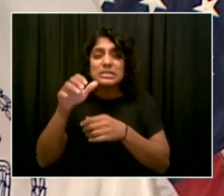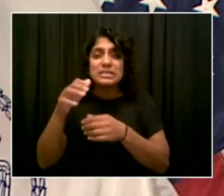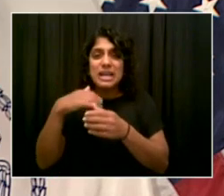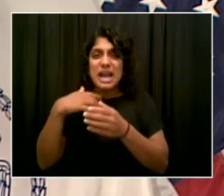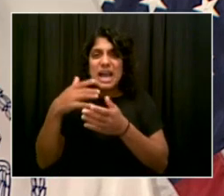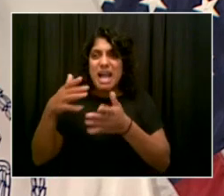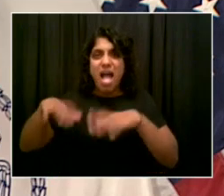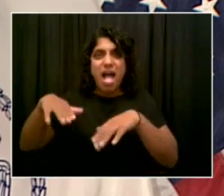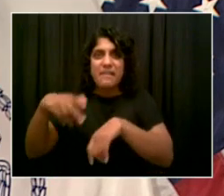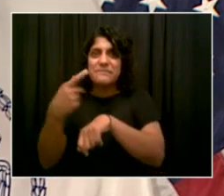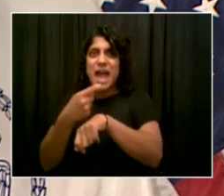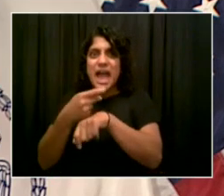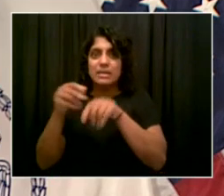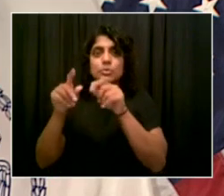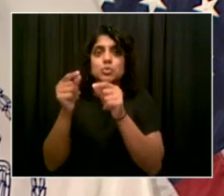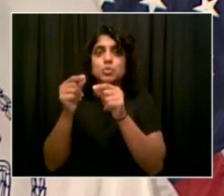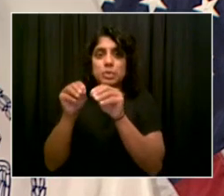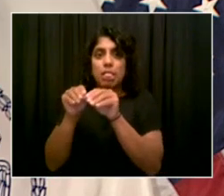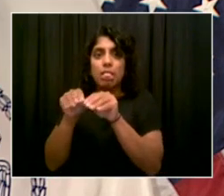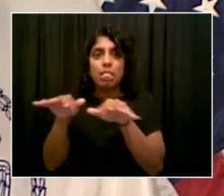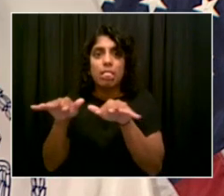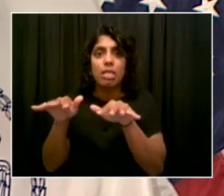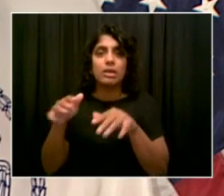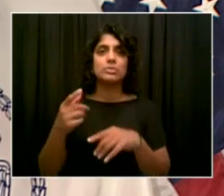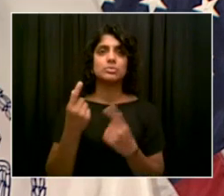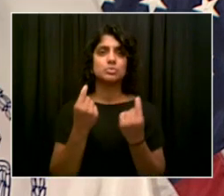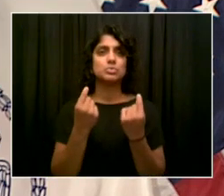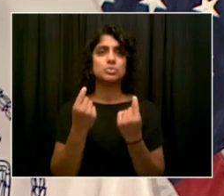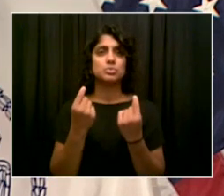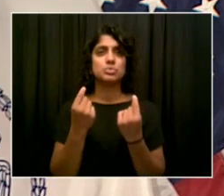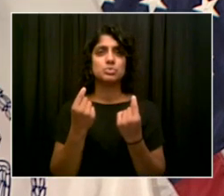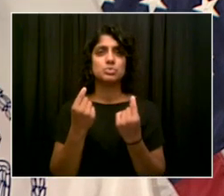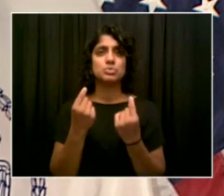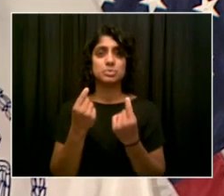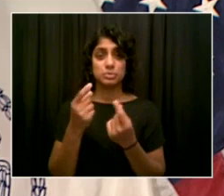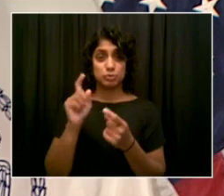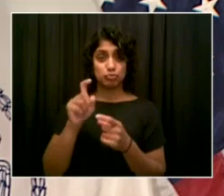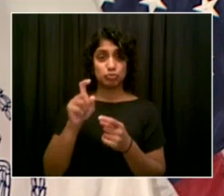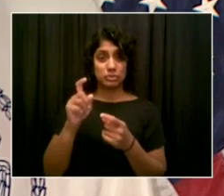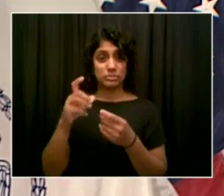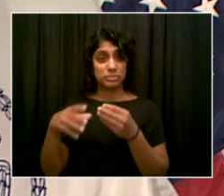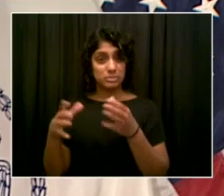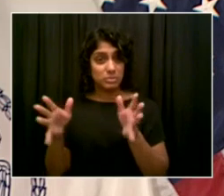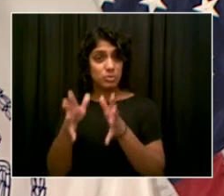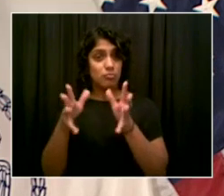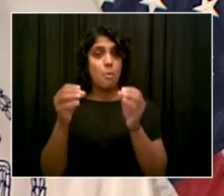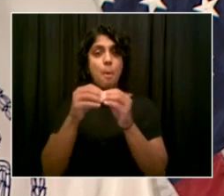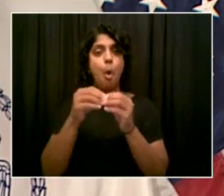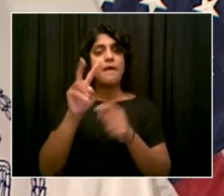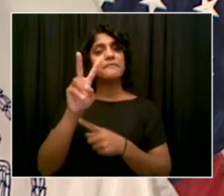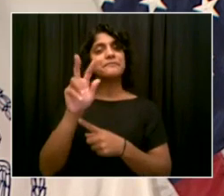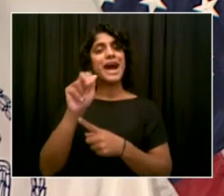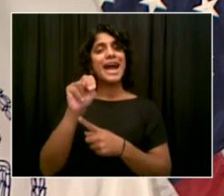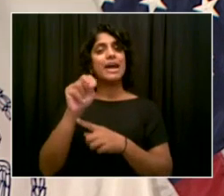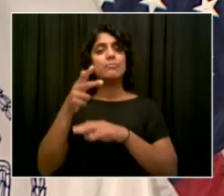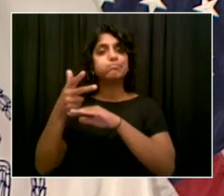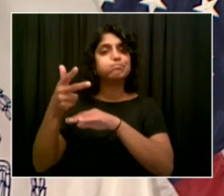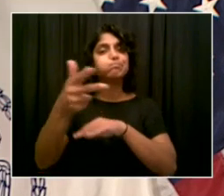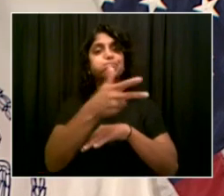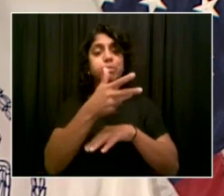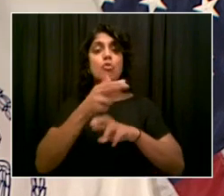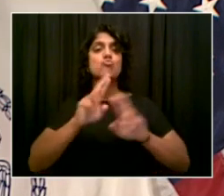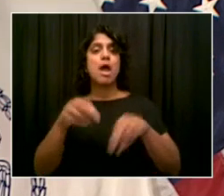to take even more aggressive action? Is there any way to take more stricter measures in some of the